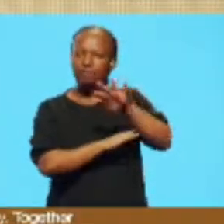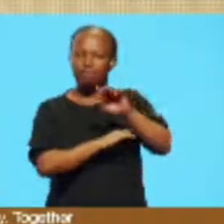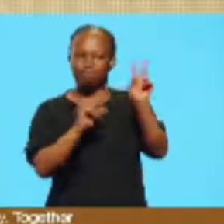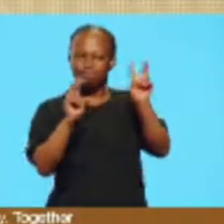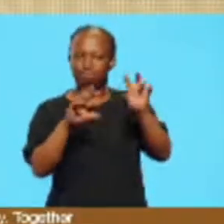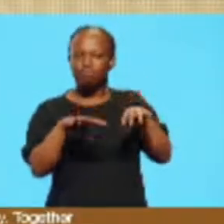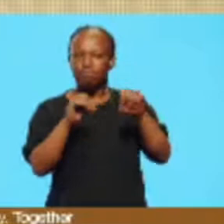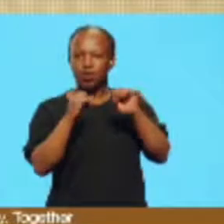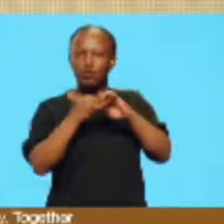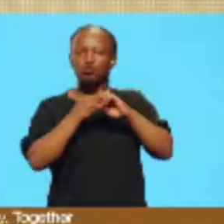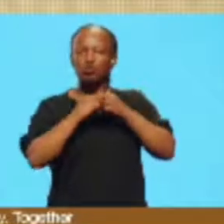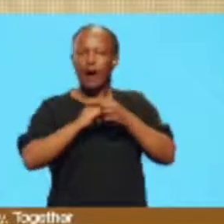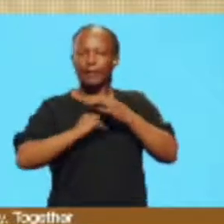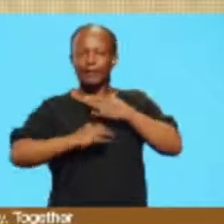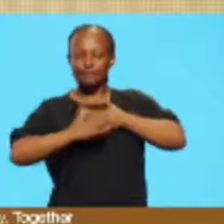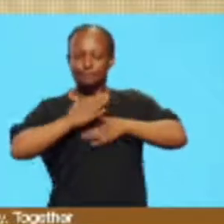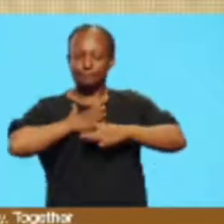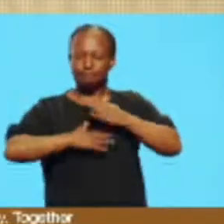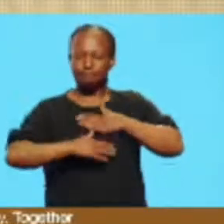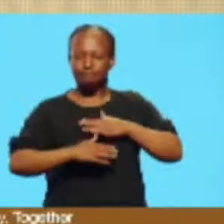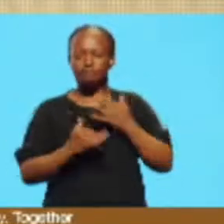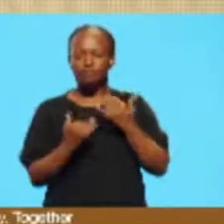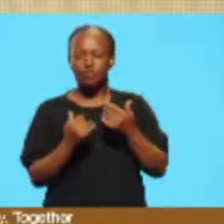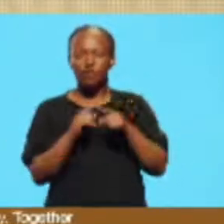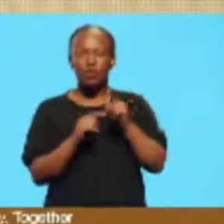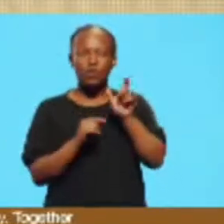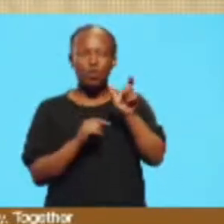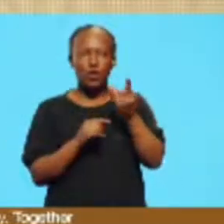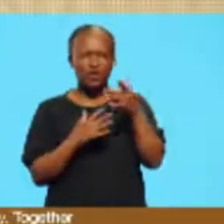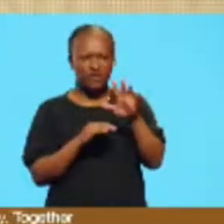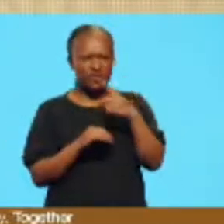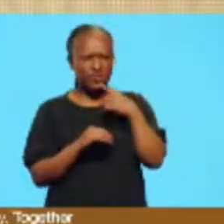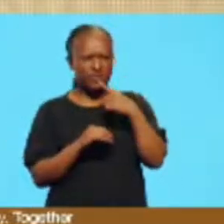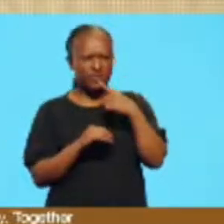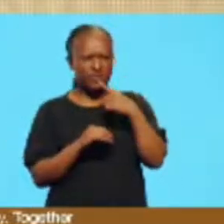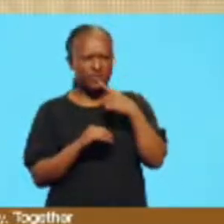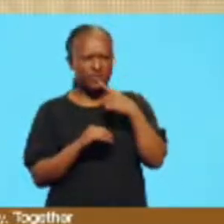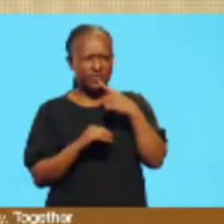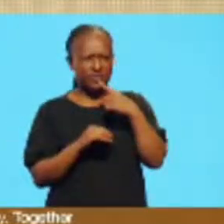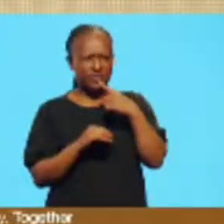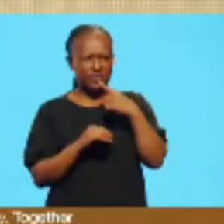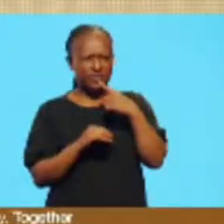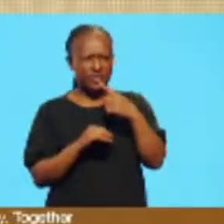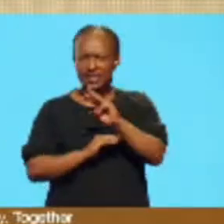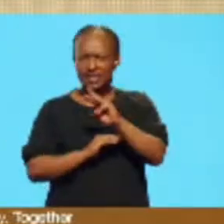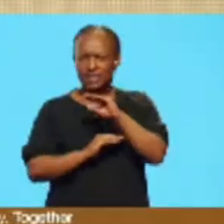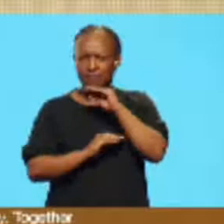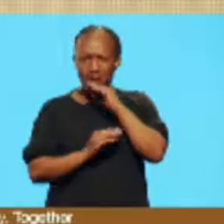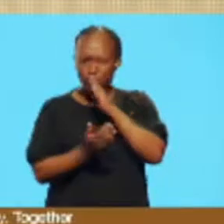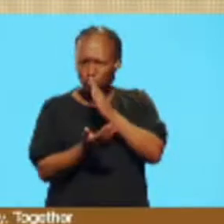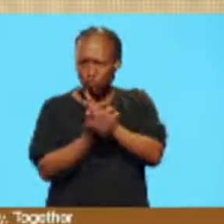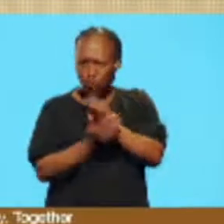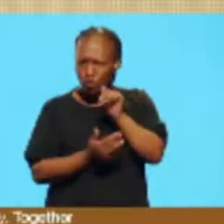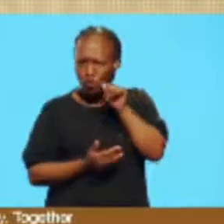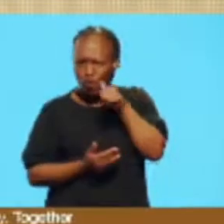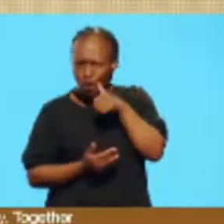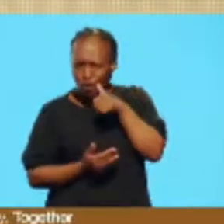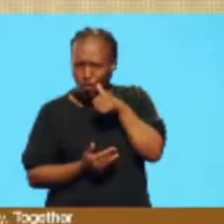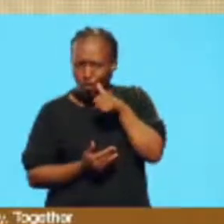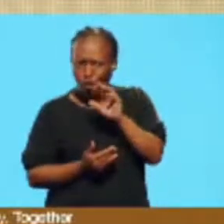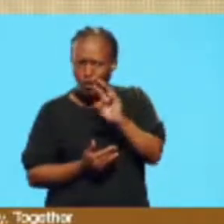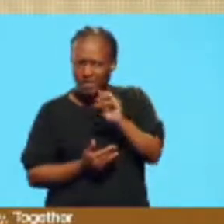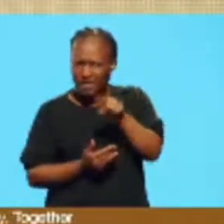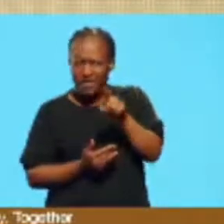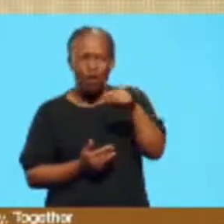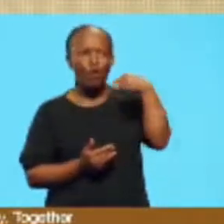finding ourselves. And the word says this will be Thursday, but I wasn't sure if it's this Thursday, tomorrow I don't want to be held